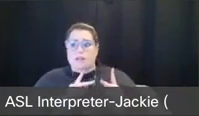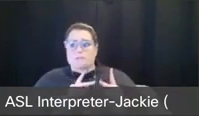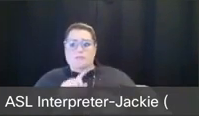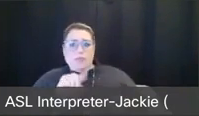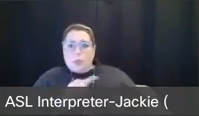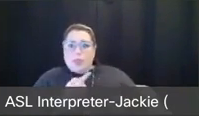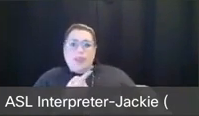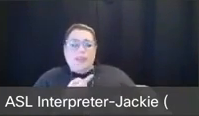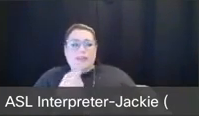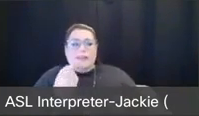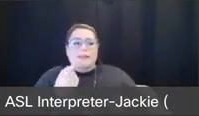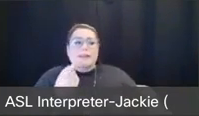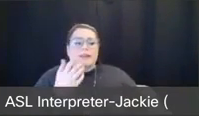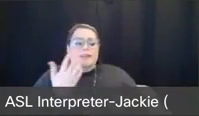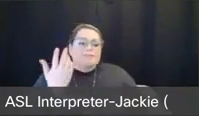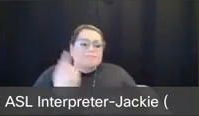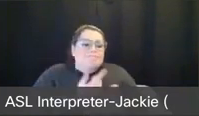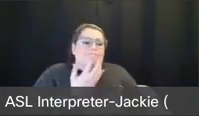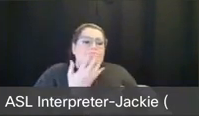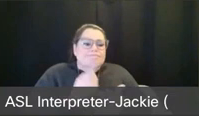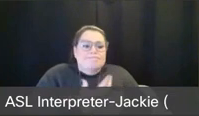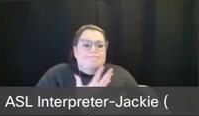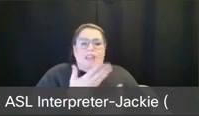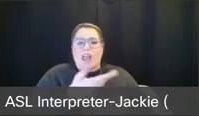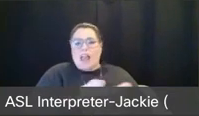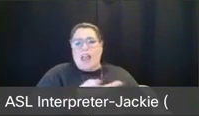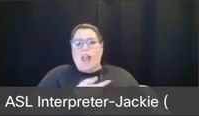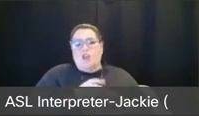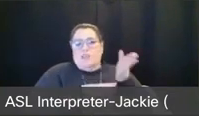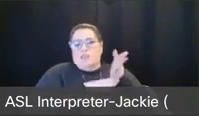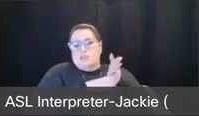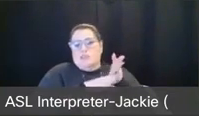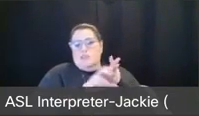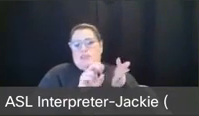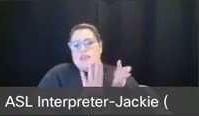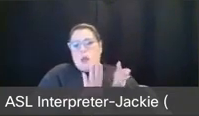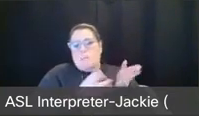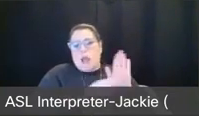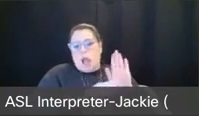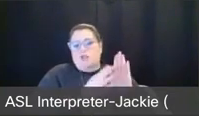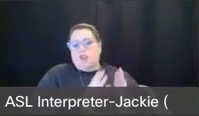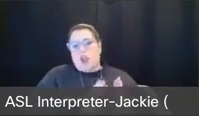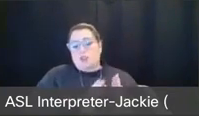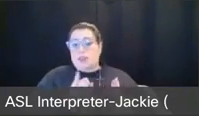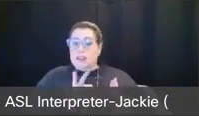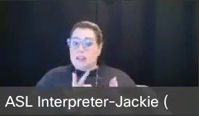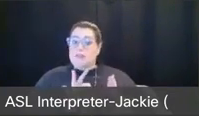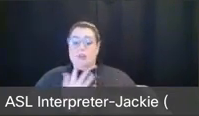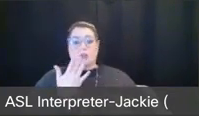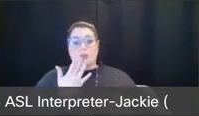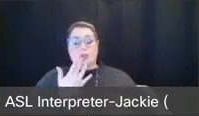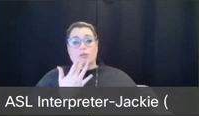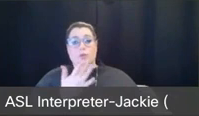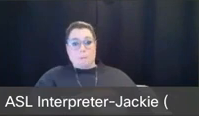hired contractors for the day. By contrast, if you go with a large company, they're likely to have significantly more